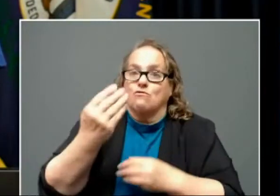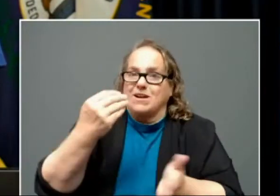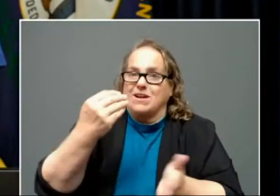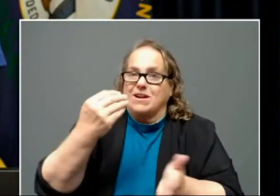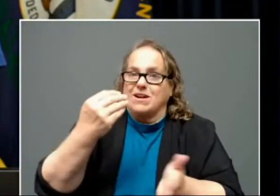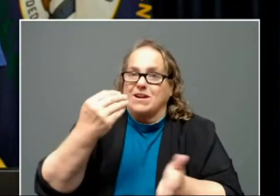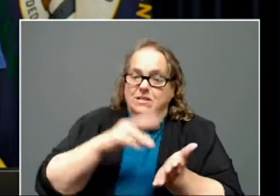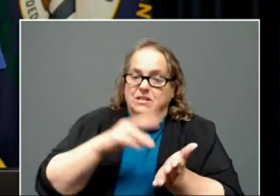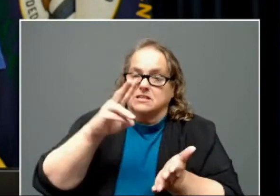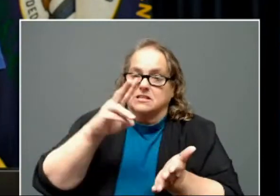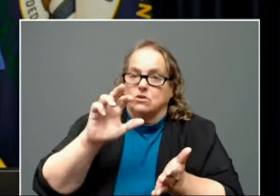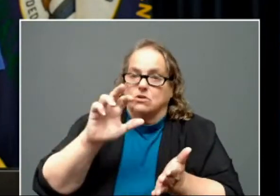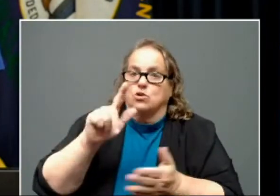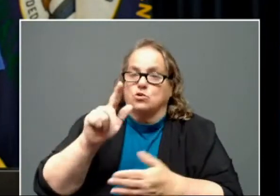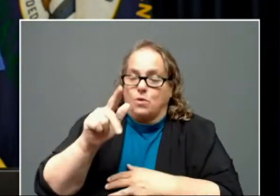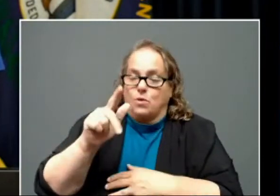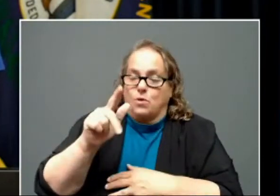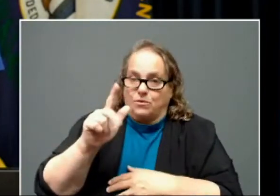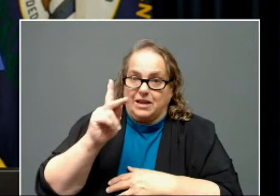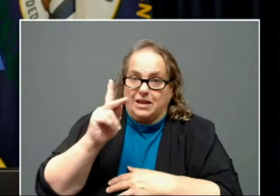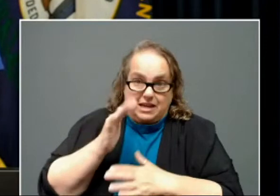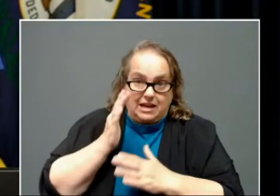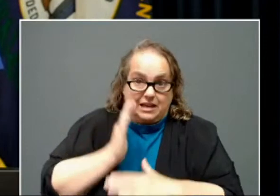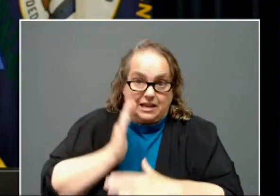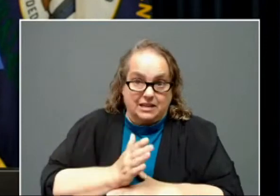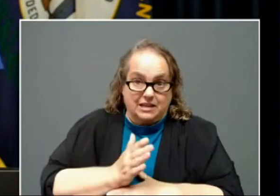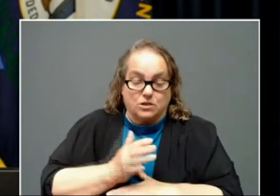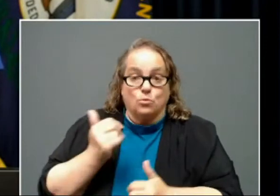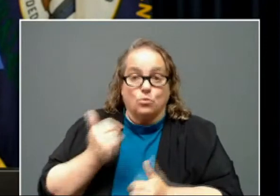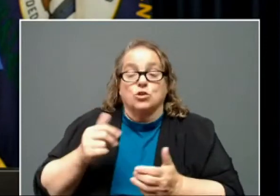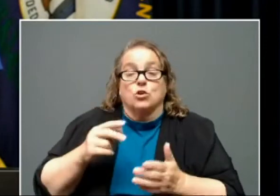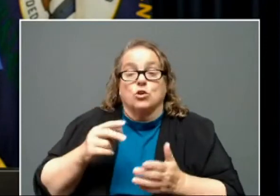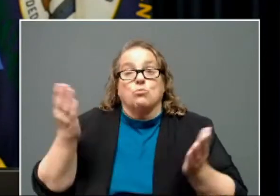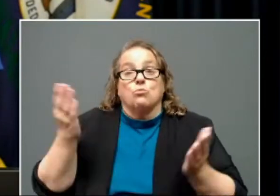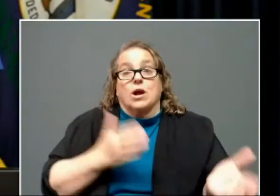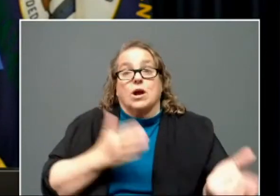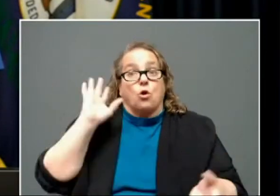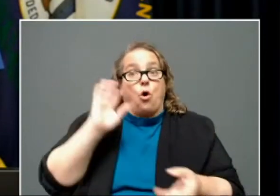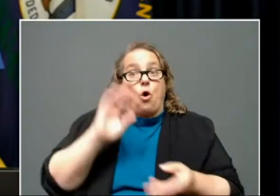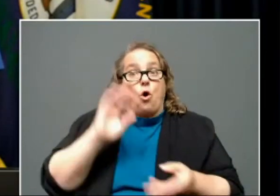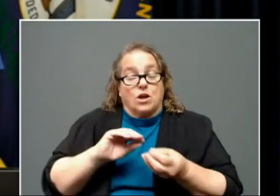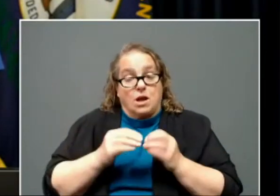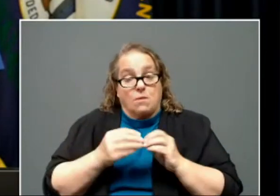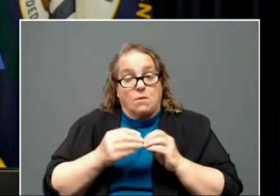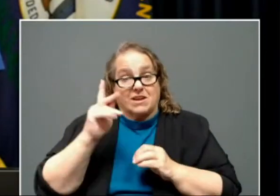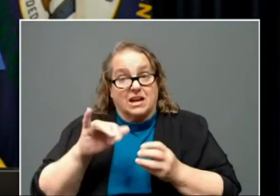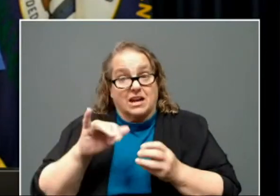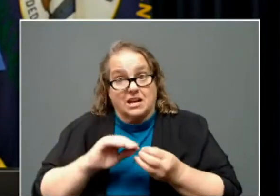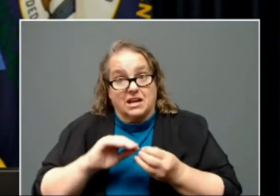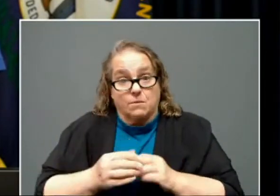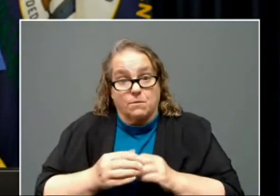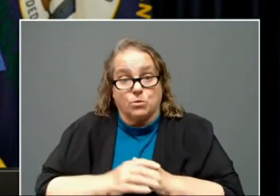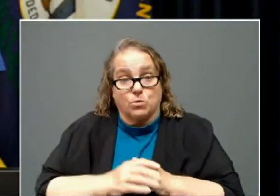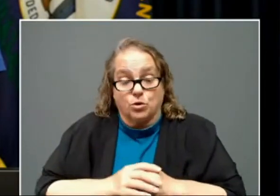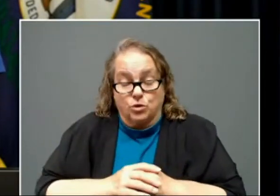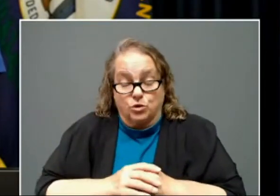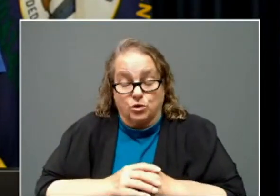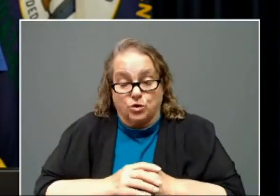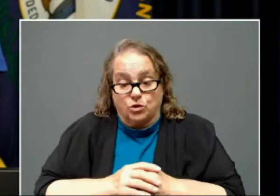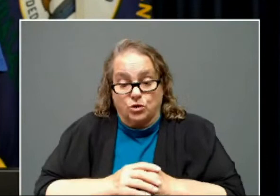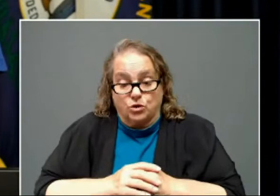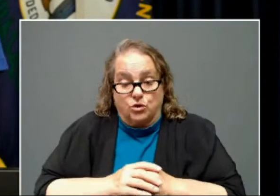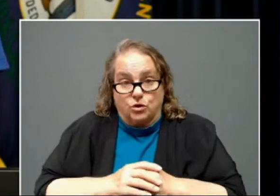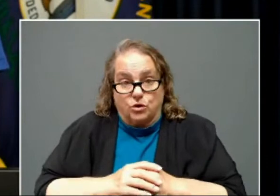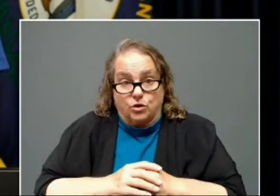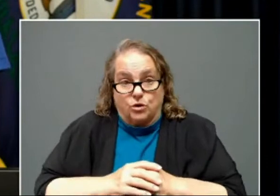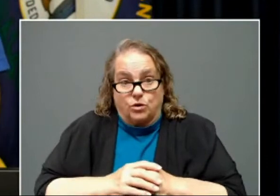14,623 Kentuckians, which brings the overall Kentucky number up. I'm sorry, we have